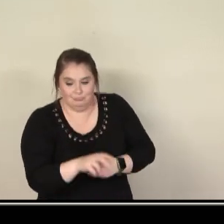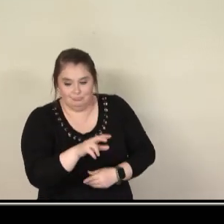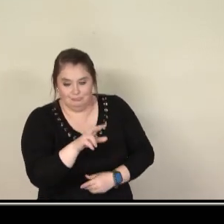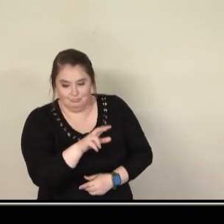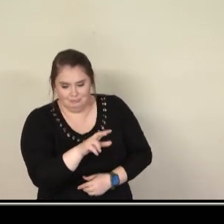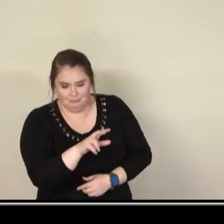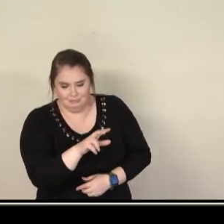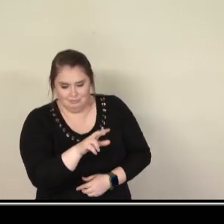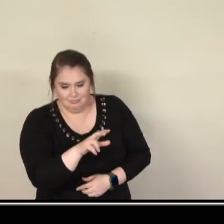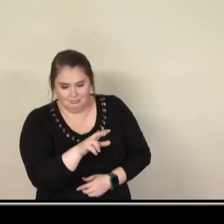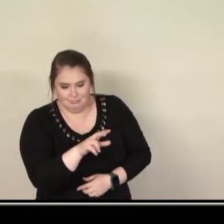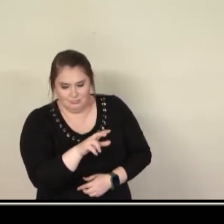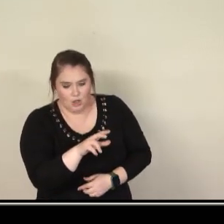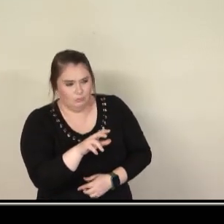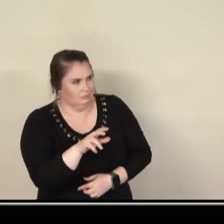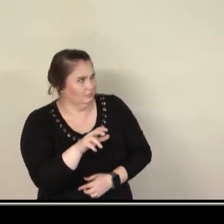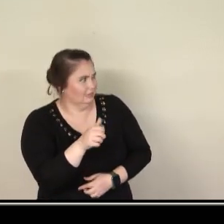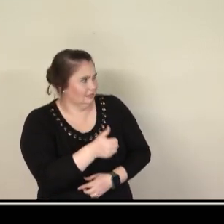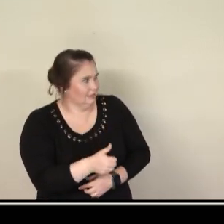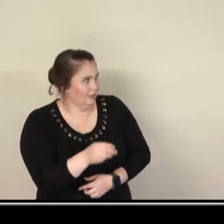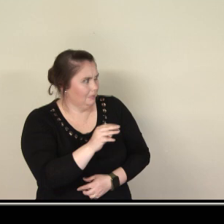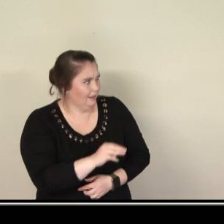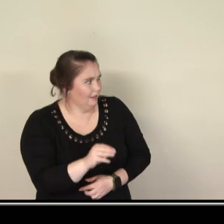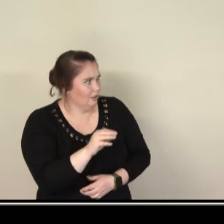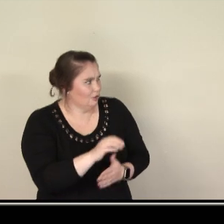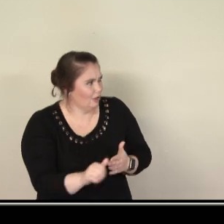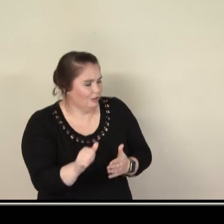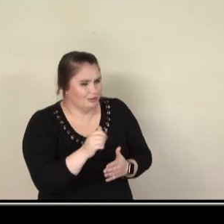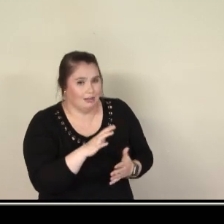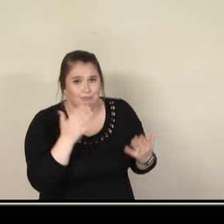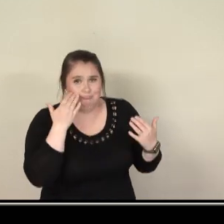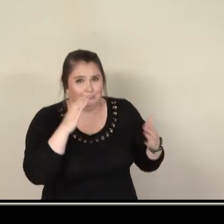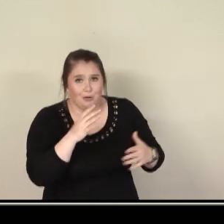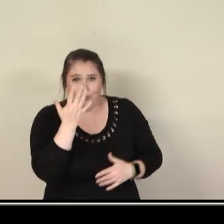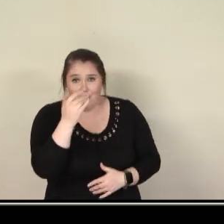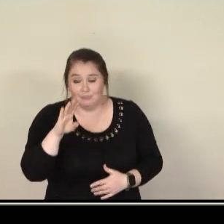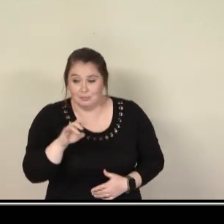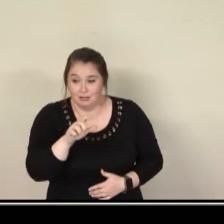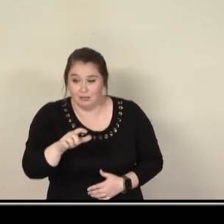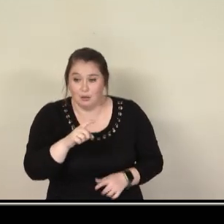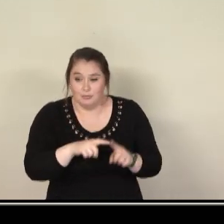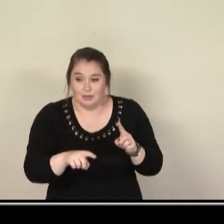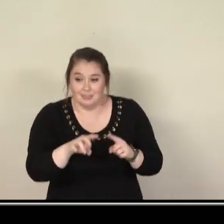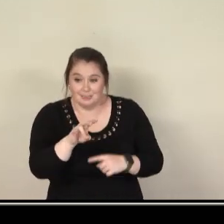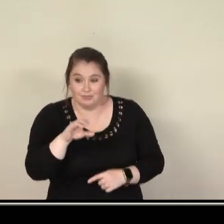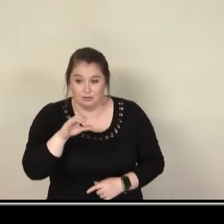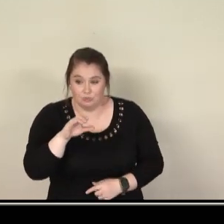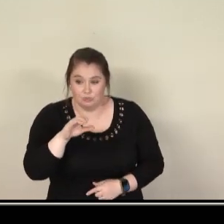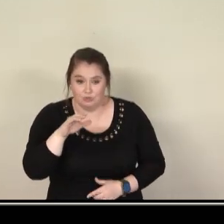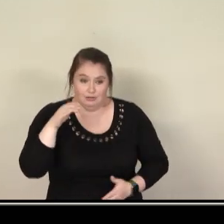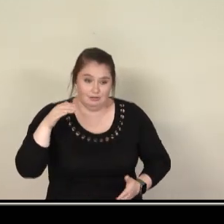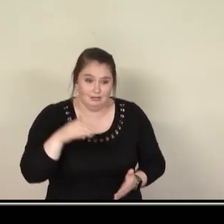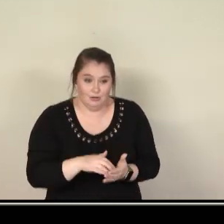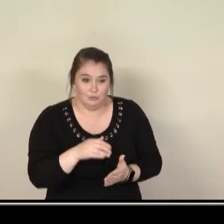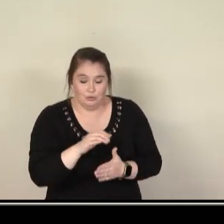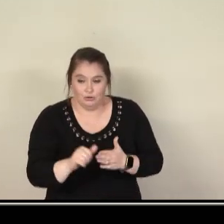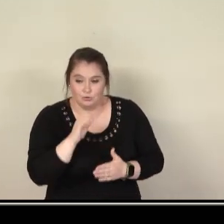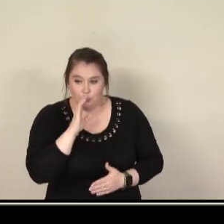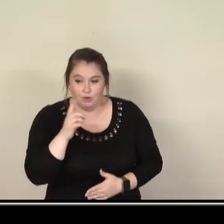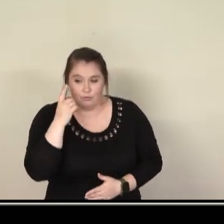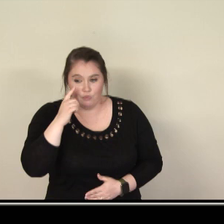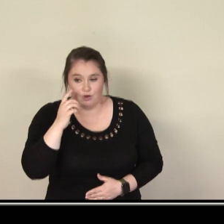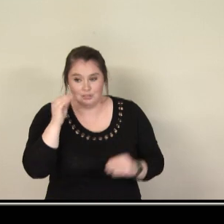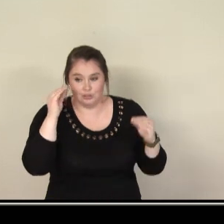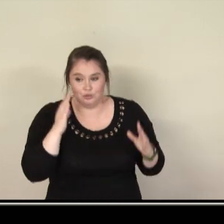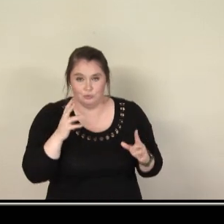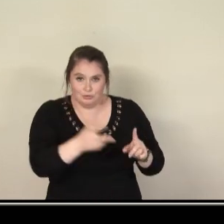I'm not quite sure why it was even worth putting into a bill, but we're going to get about $3,700 for teacher retention. Oh, my goodness.